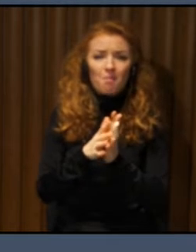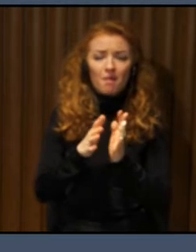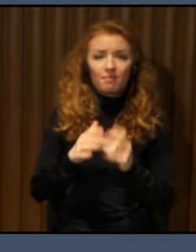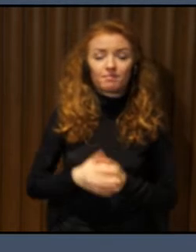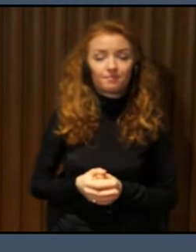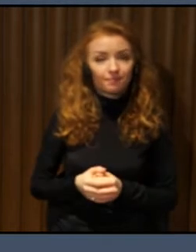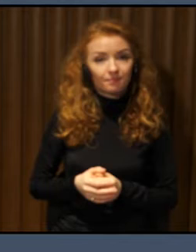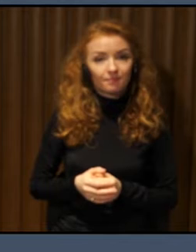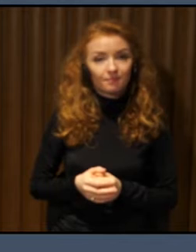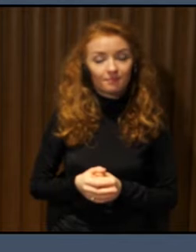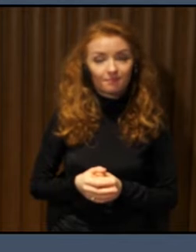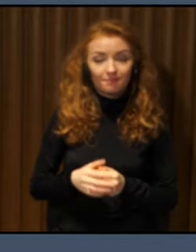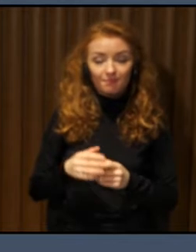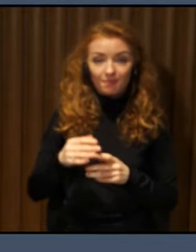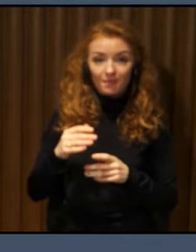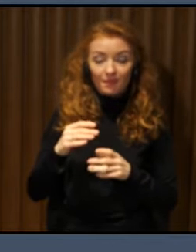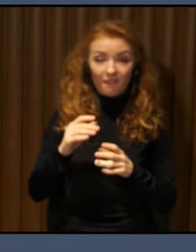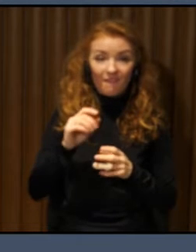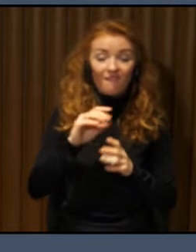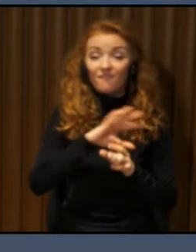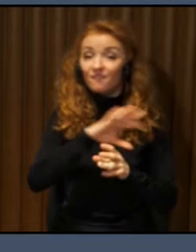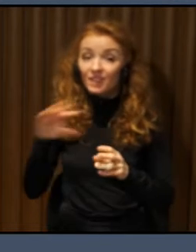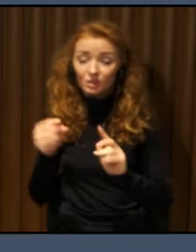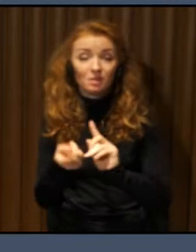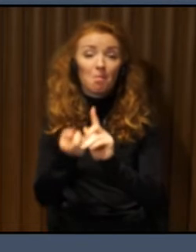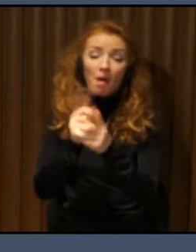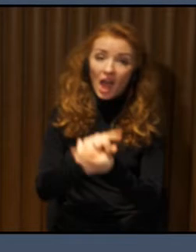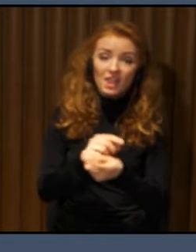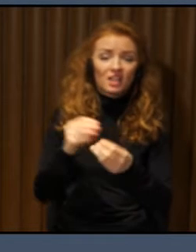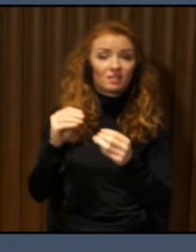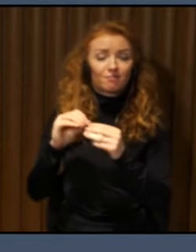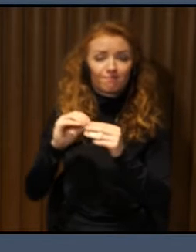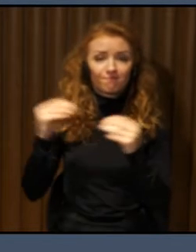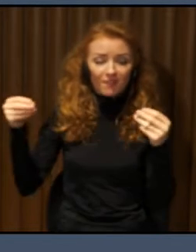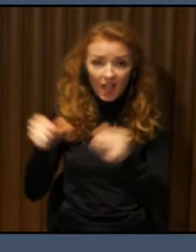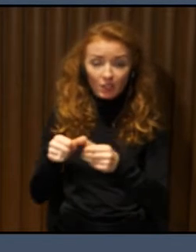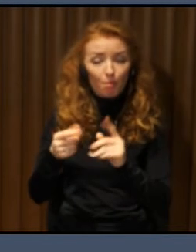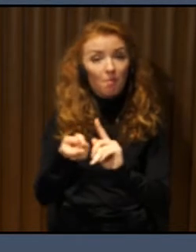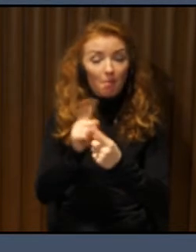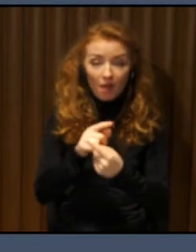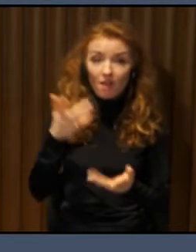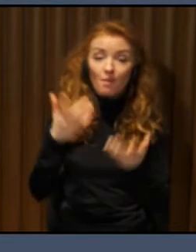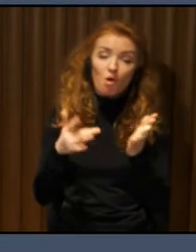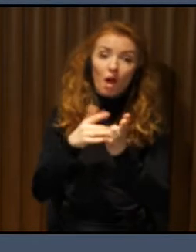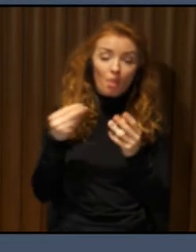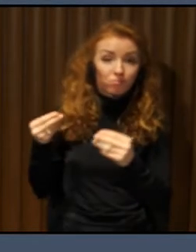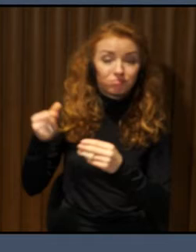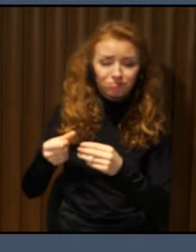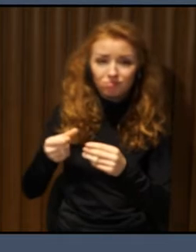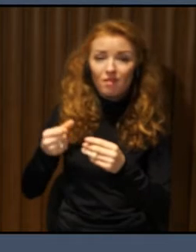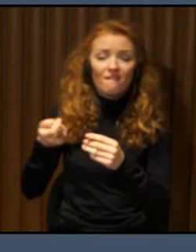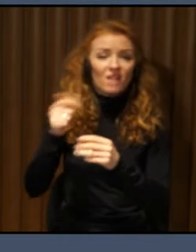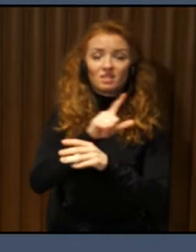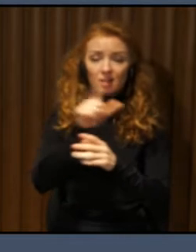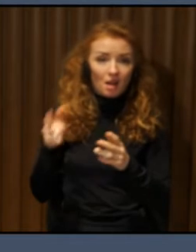because funding has changed, they couldn't provide in-person services, things like that. And a number of new ones have cropped up. So this problem has really